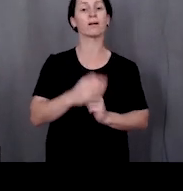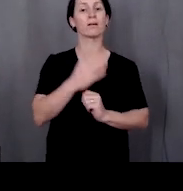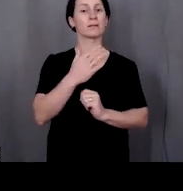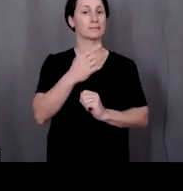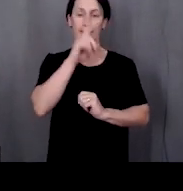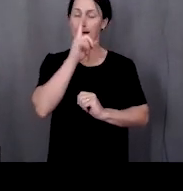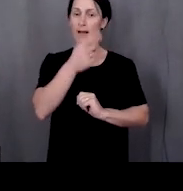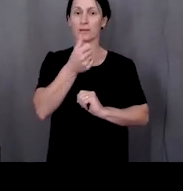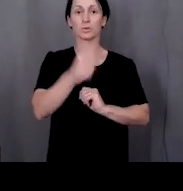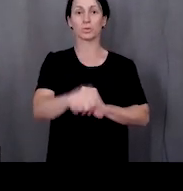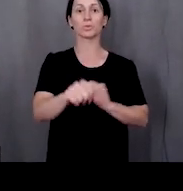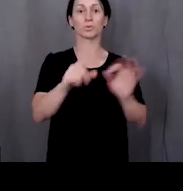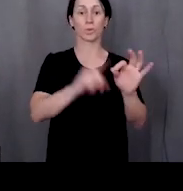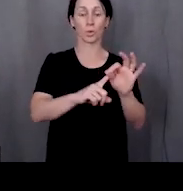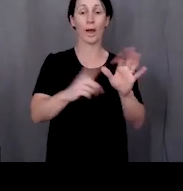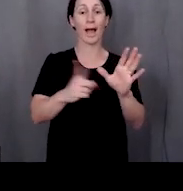please email us at